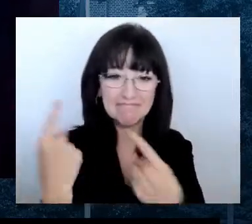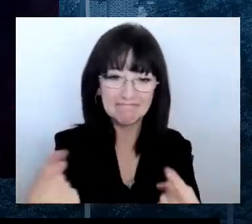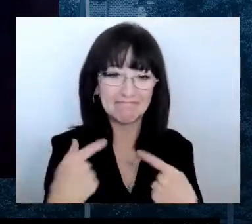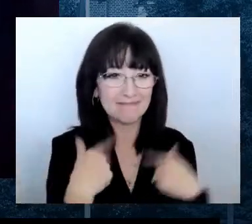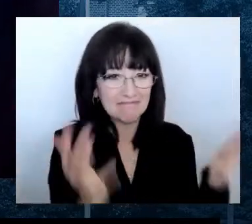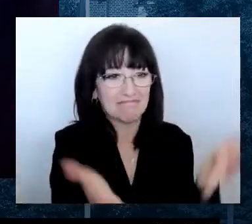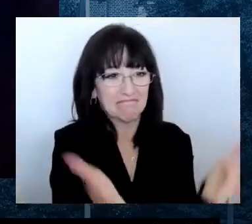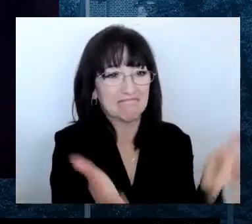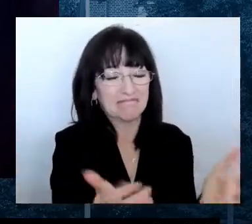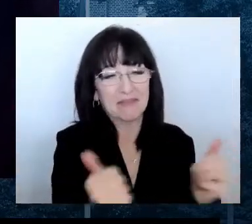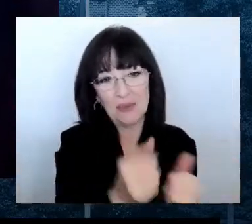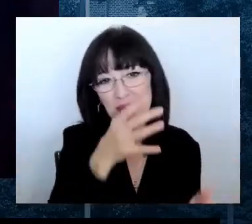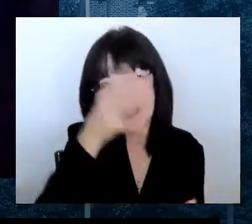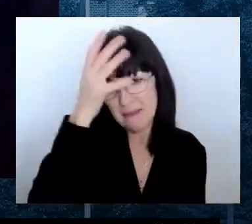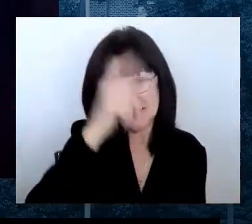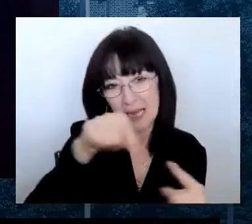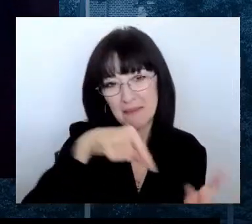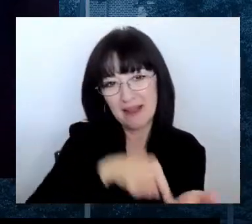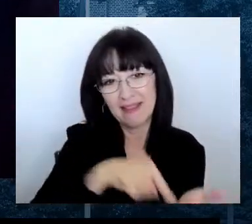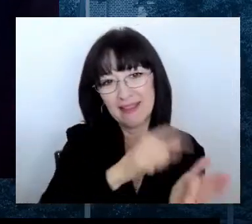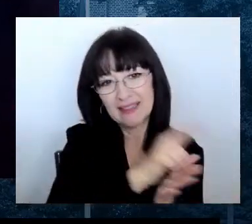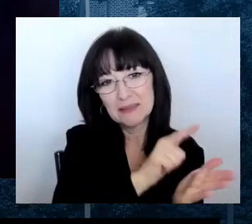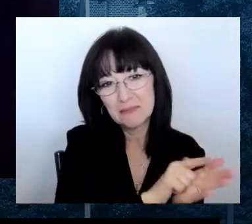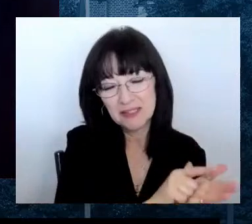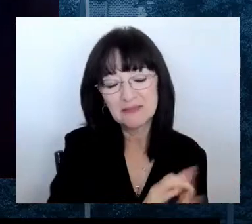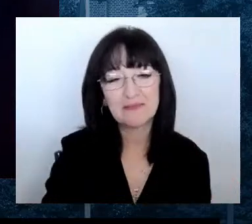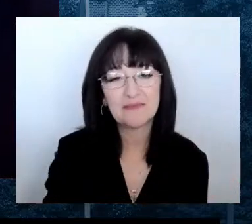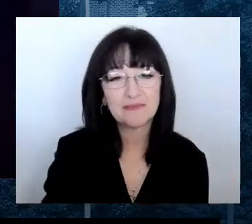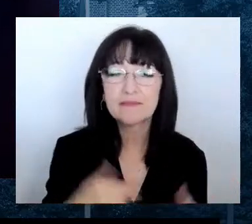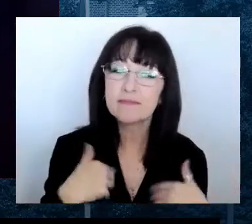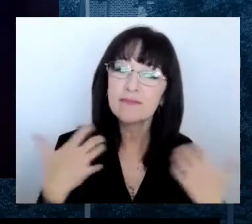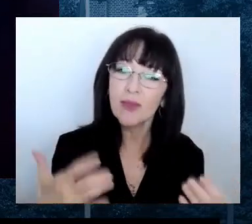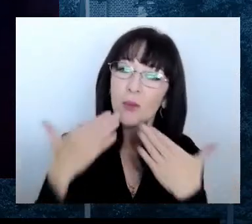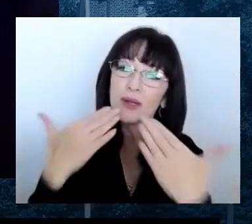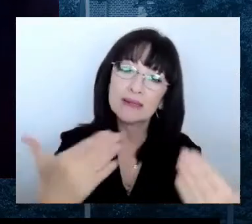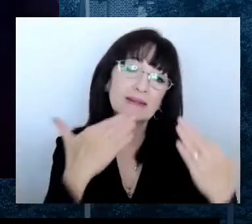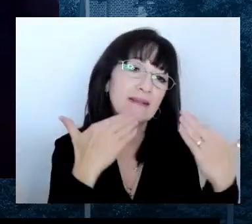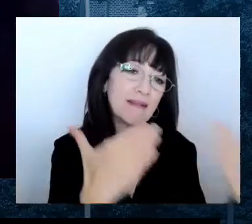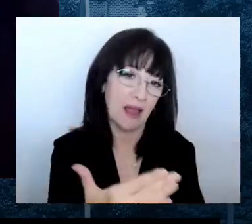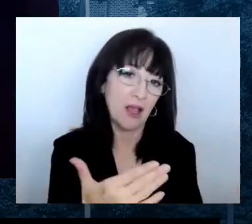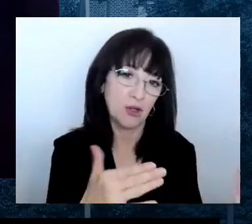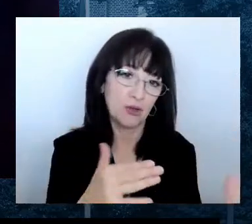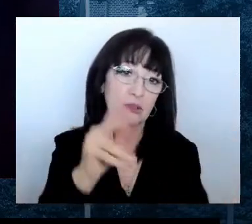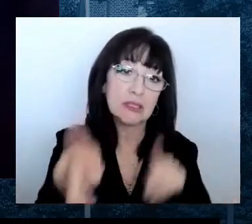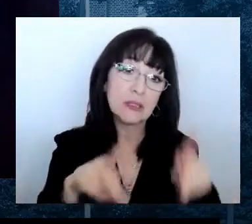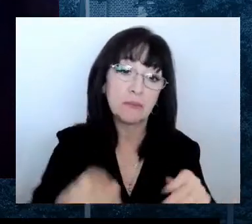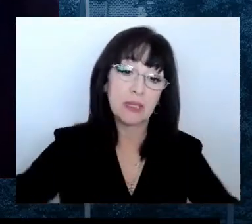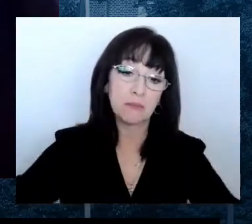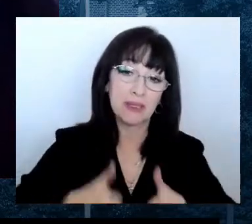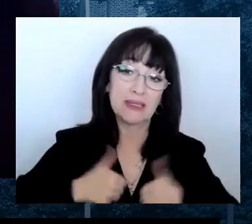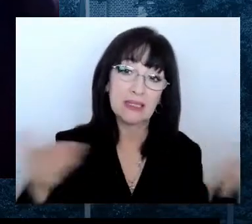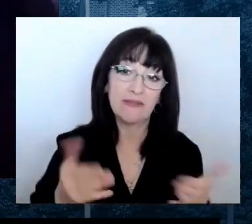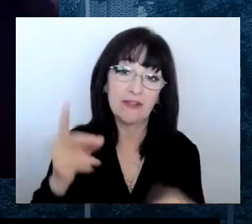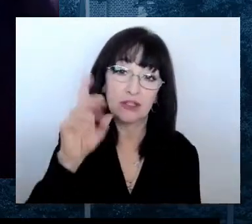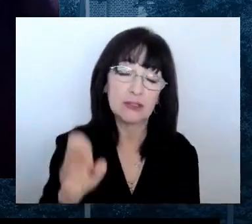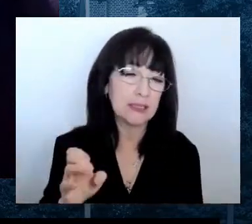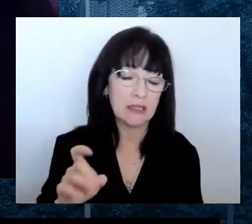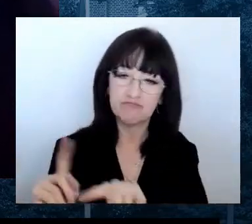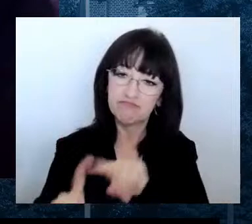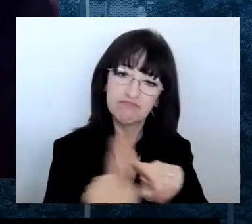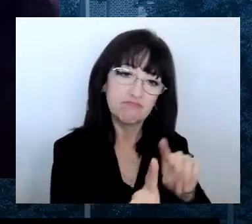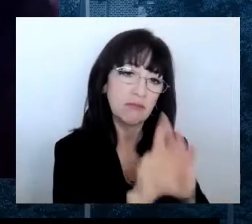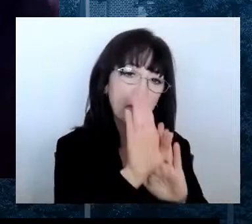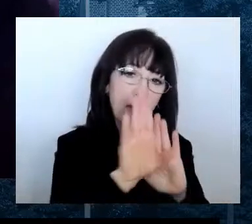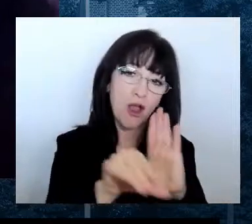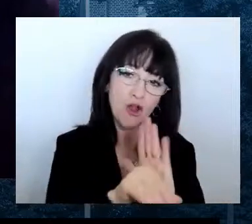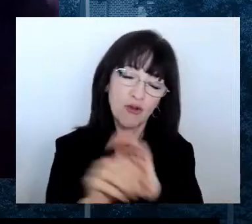And last but certainly not least, I want to thank the Delawareans of all backgrounds who organized and mobilized to make today